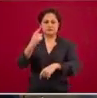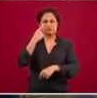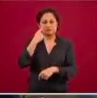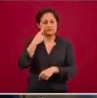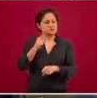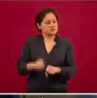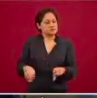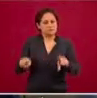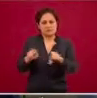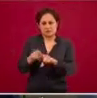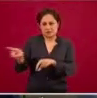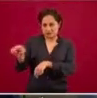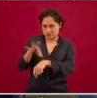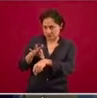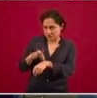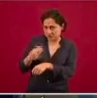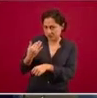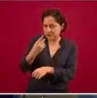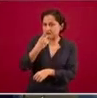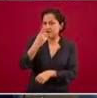So that's the information I have, like